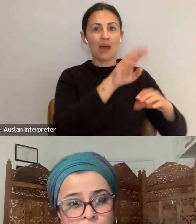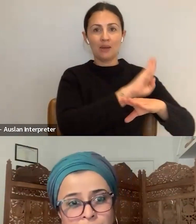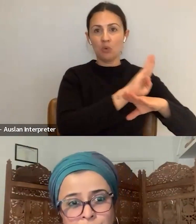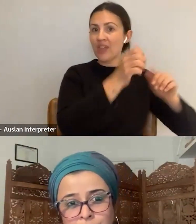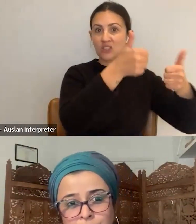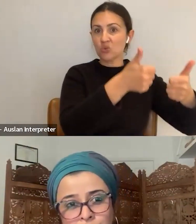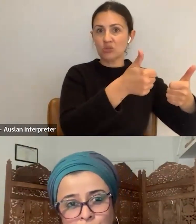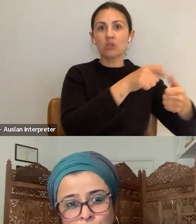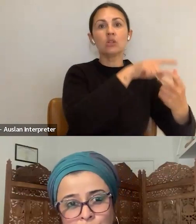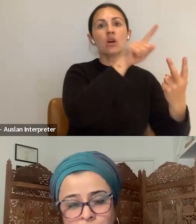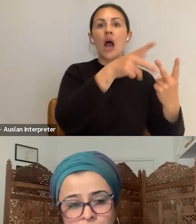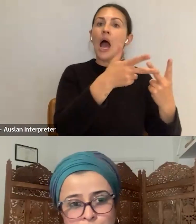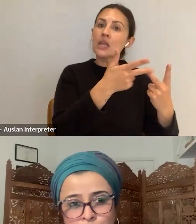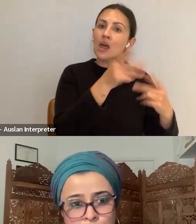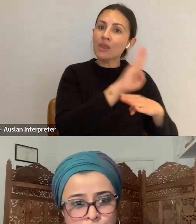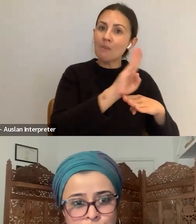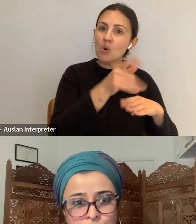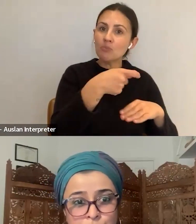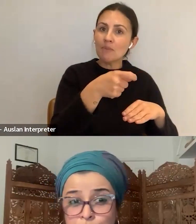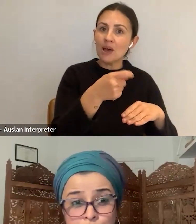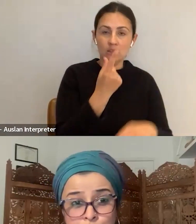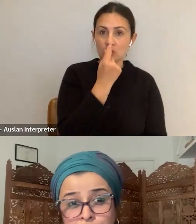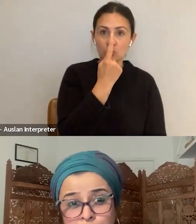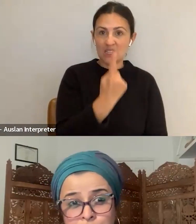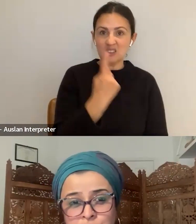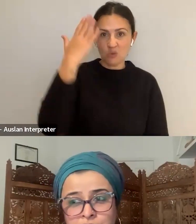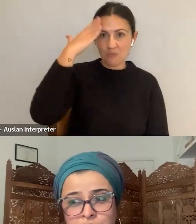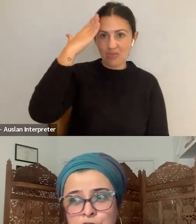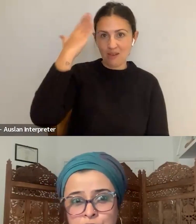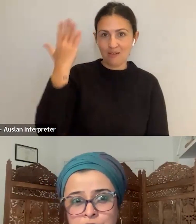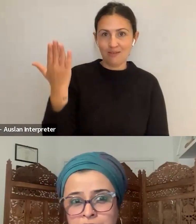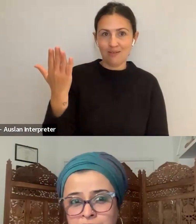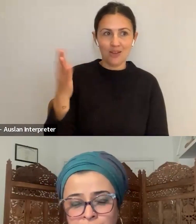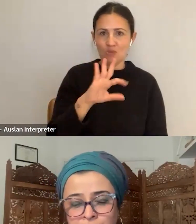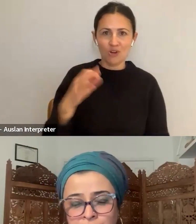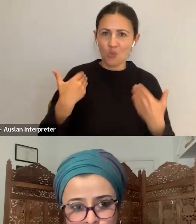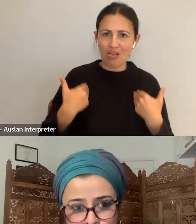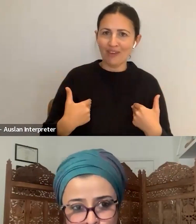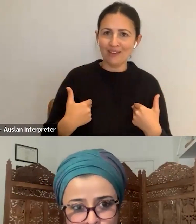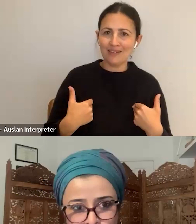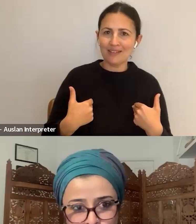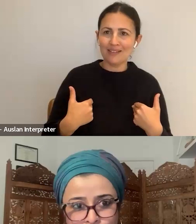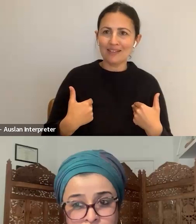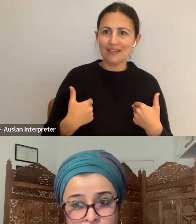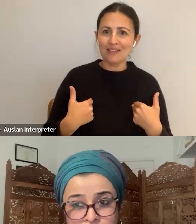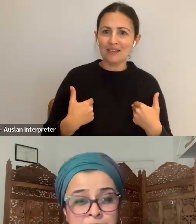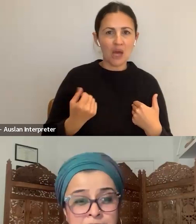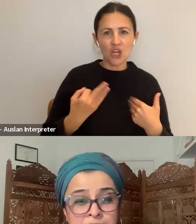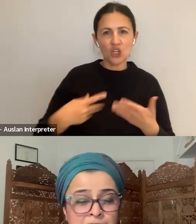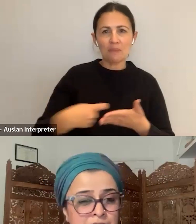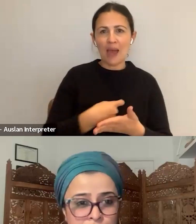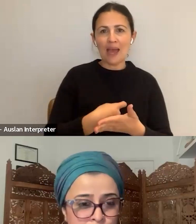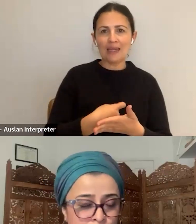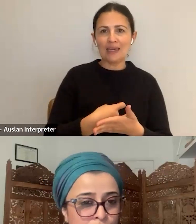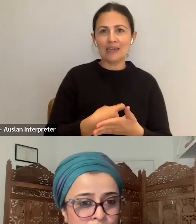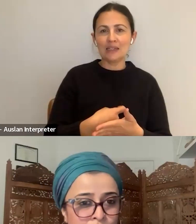single mother from the outer suburbs who's not in that position. Having an unfunded position on a board,